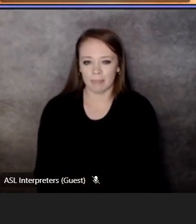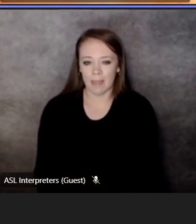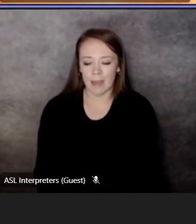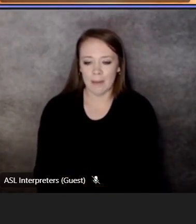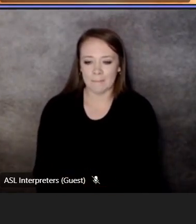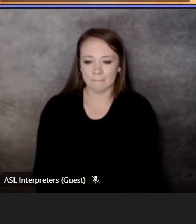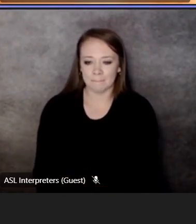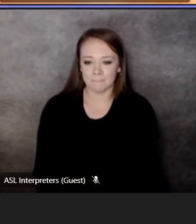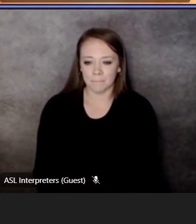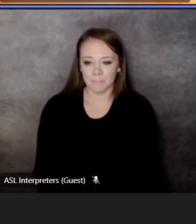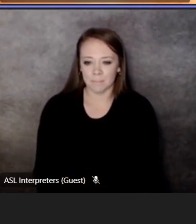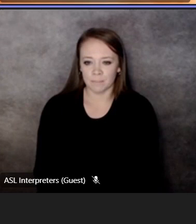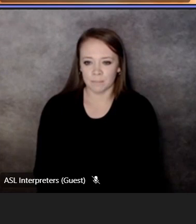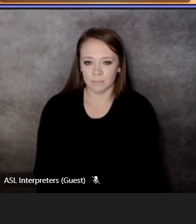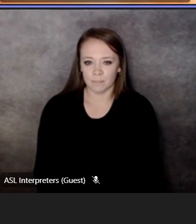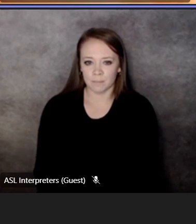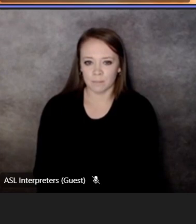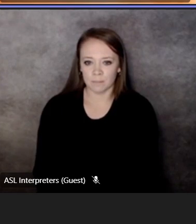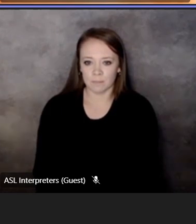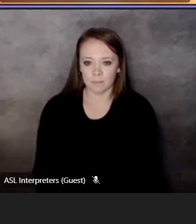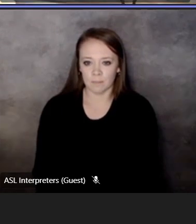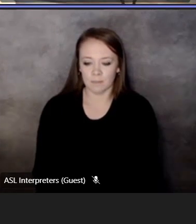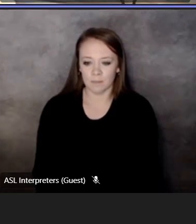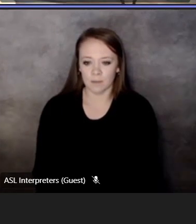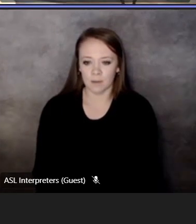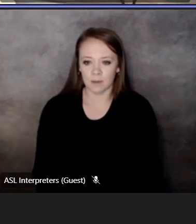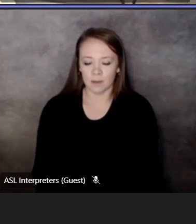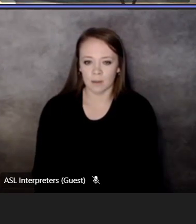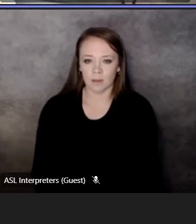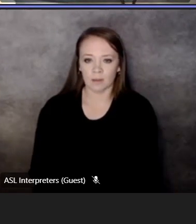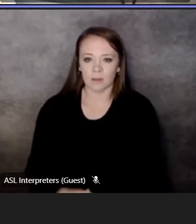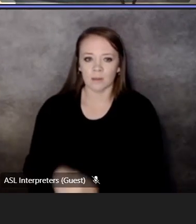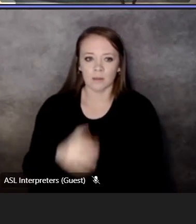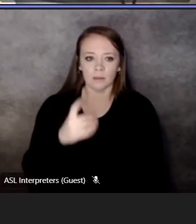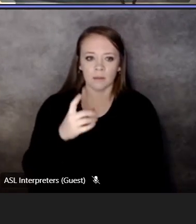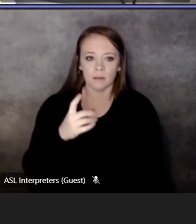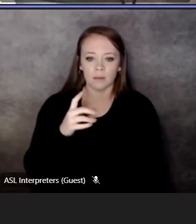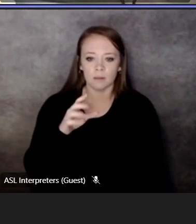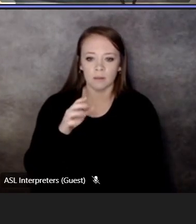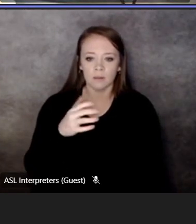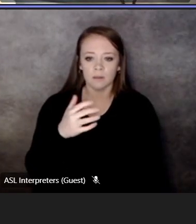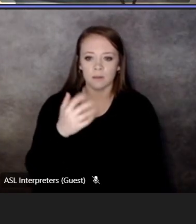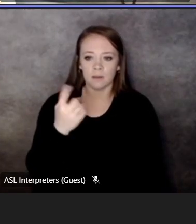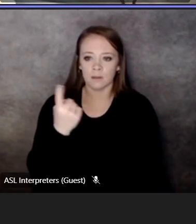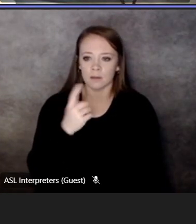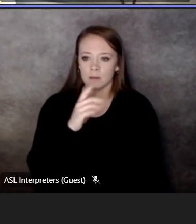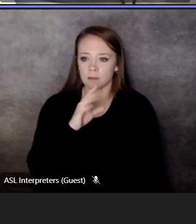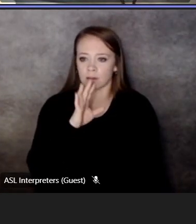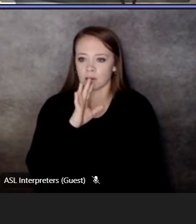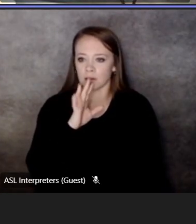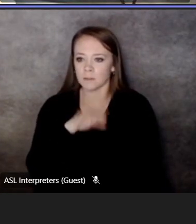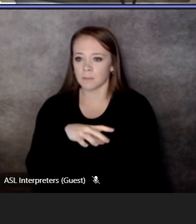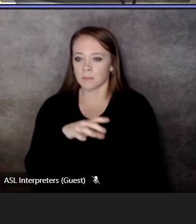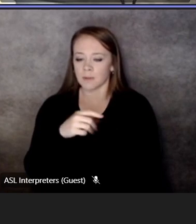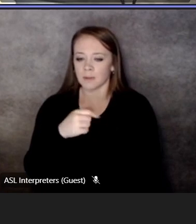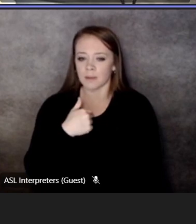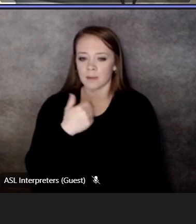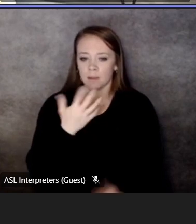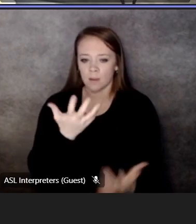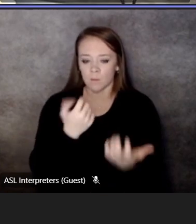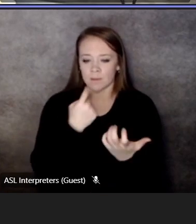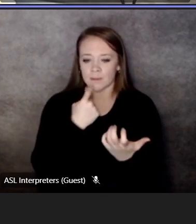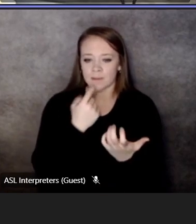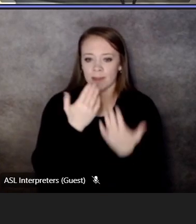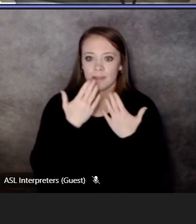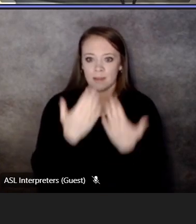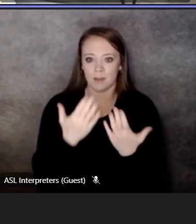It's unmuted. Okay, hey, Dr. Glass, this is Susan Sintra. I just wanted to say thank you. We've been watching this session and know that it's been